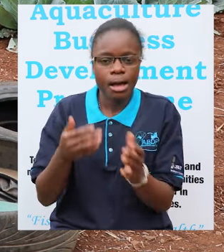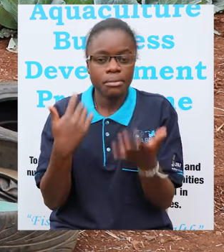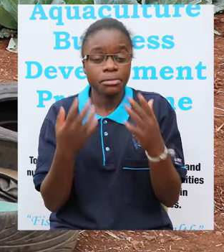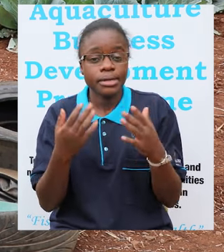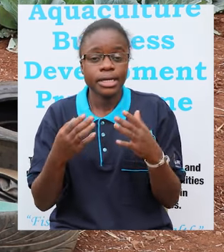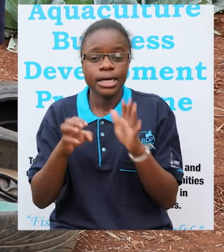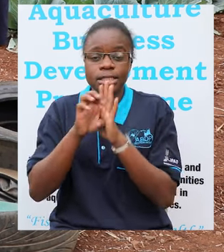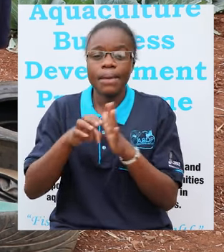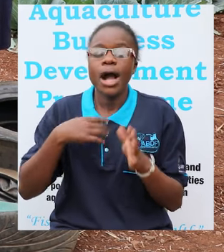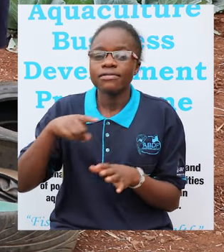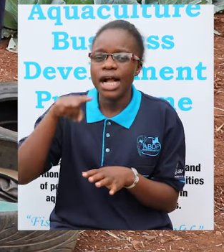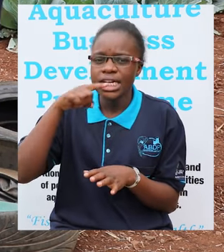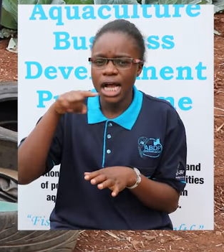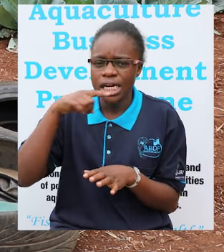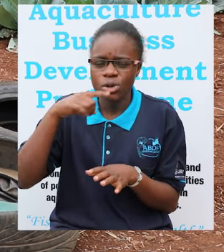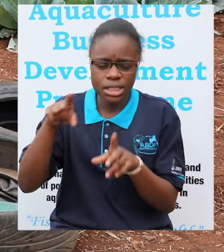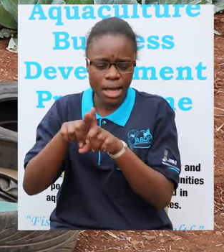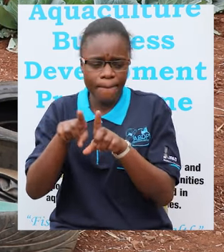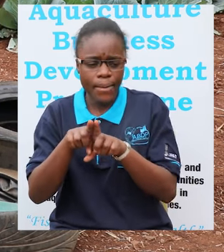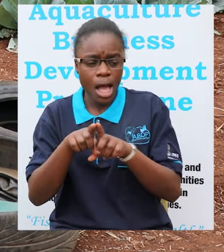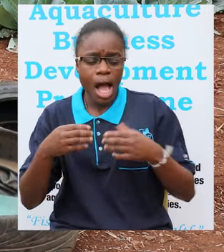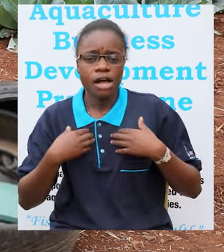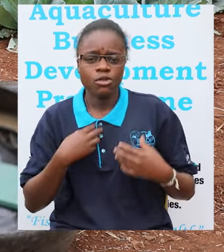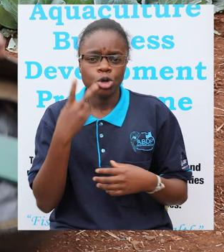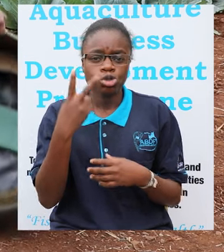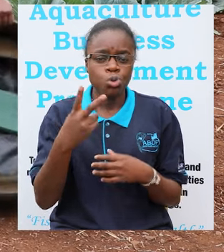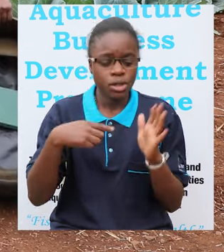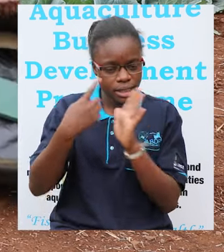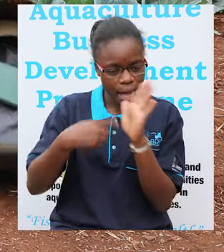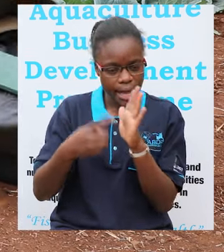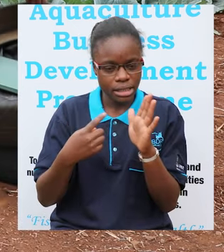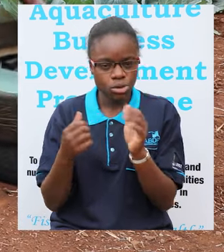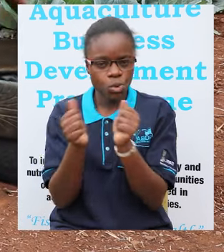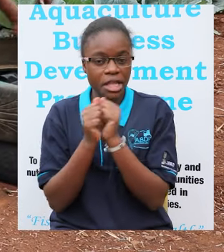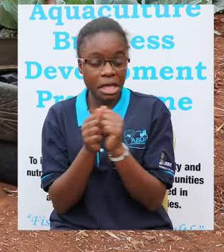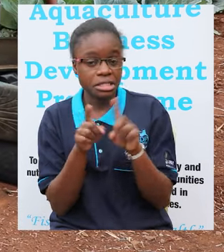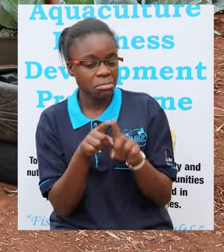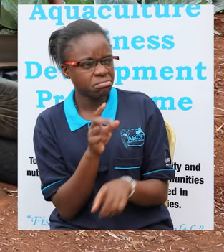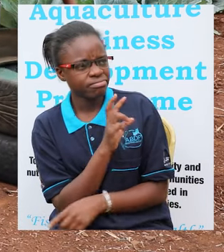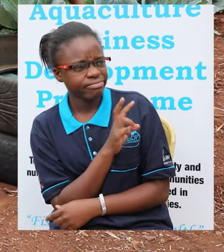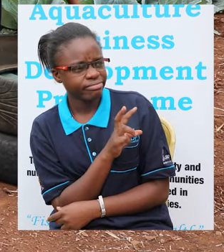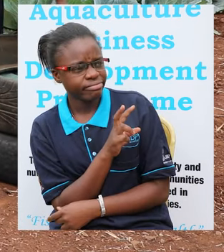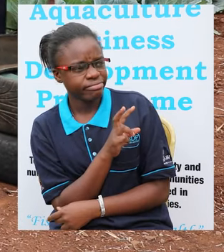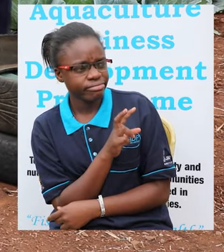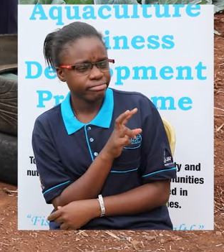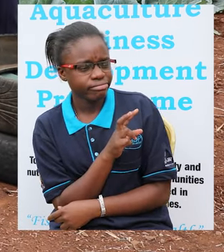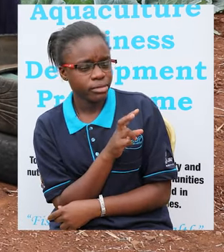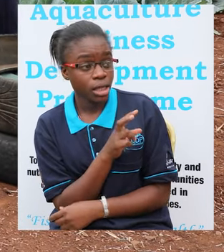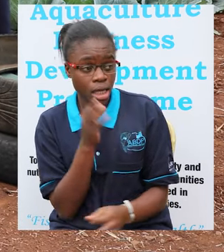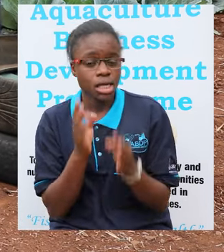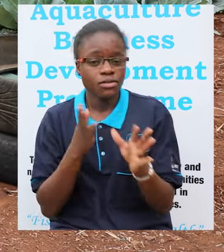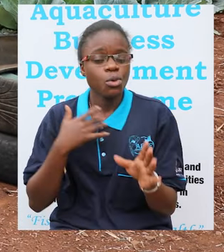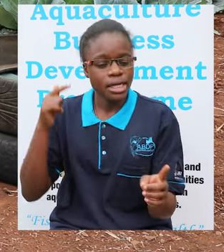like carrots, you can put two tires together like this so that you